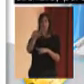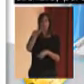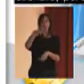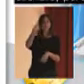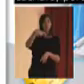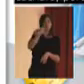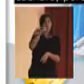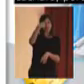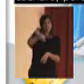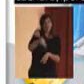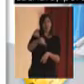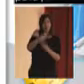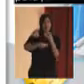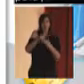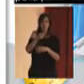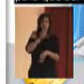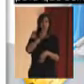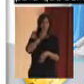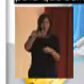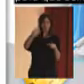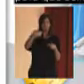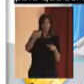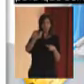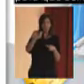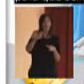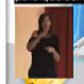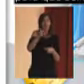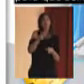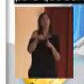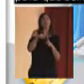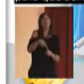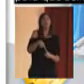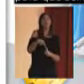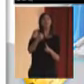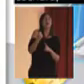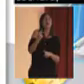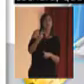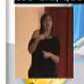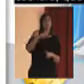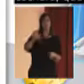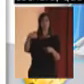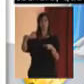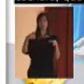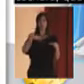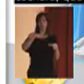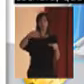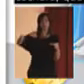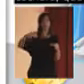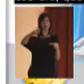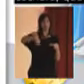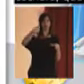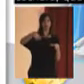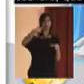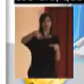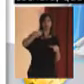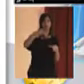the toy, he could use the toy as if it was a spoon, and because he knew how to use a spoon.